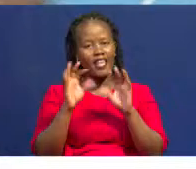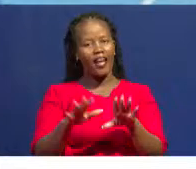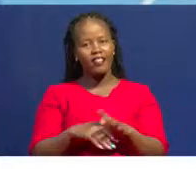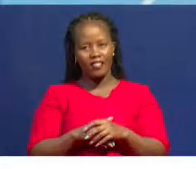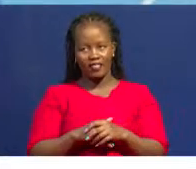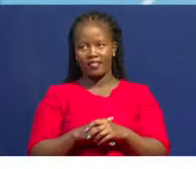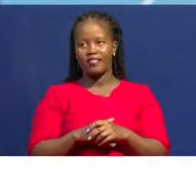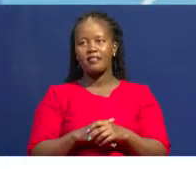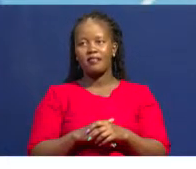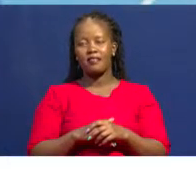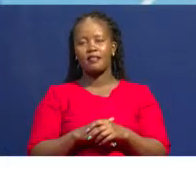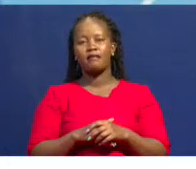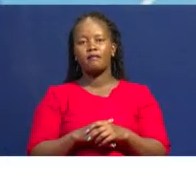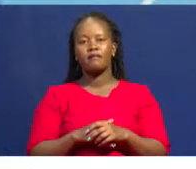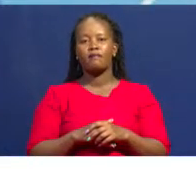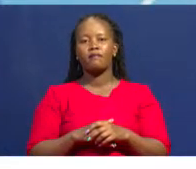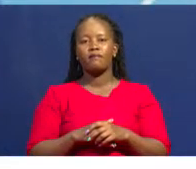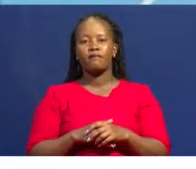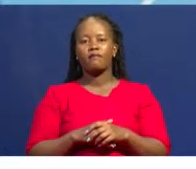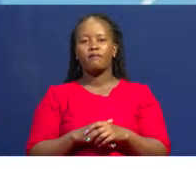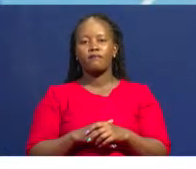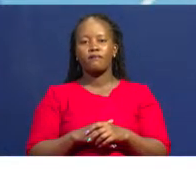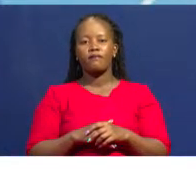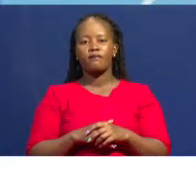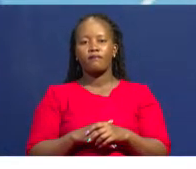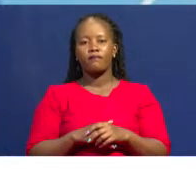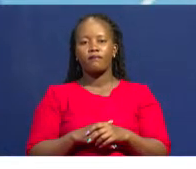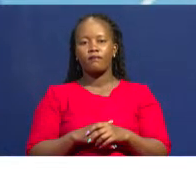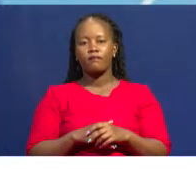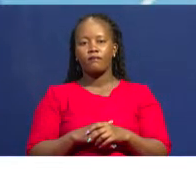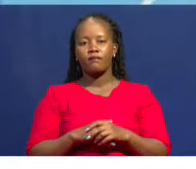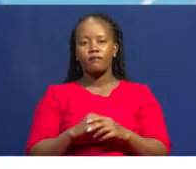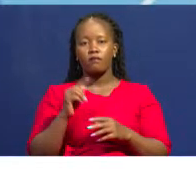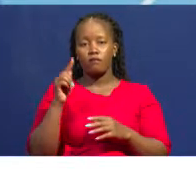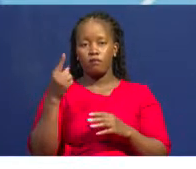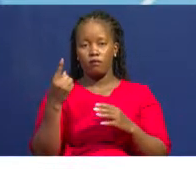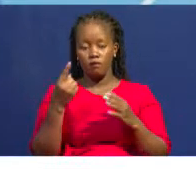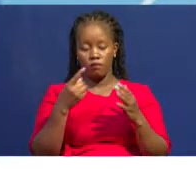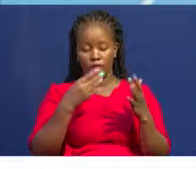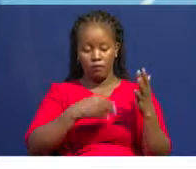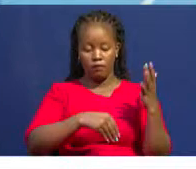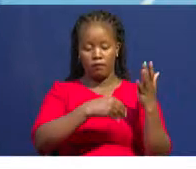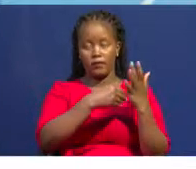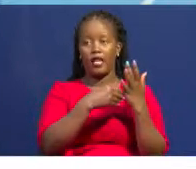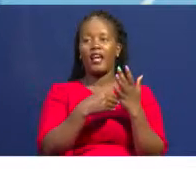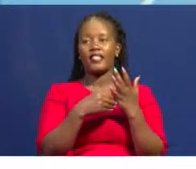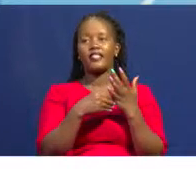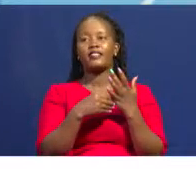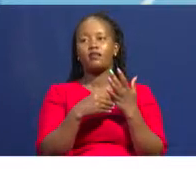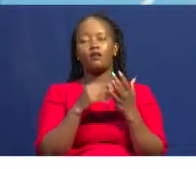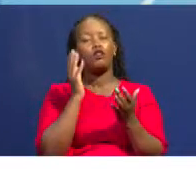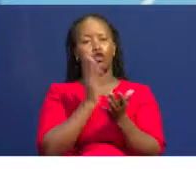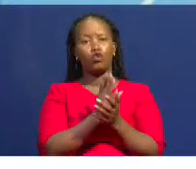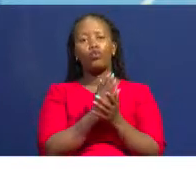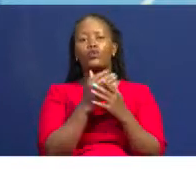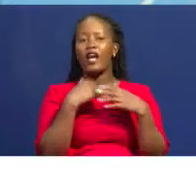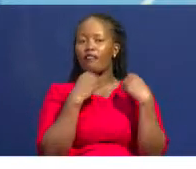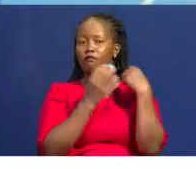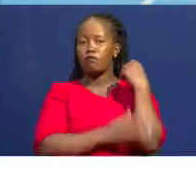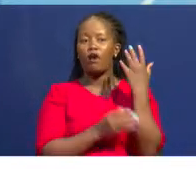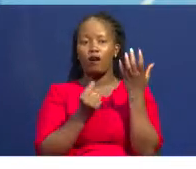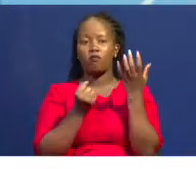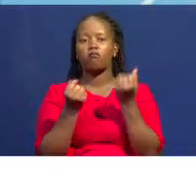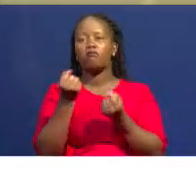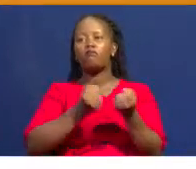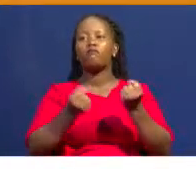I believe engineer can also... Let me add something on this. Yes, there are unroadworthy vehicles. You know, as you were